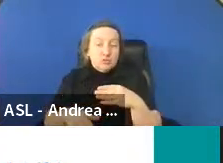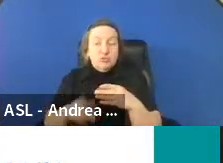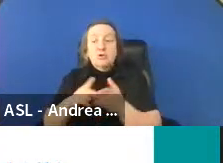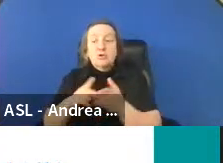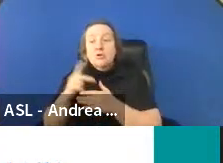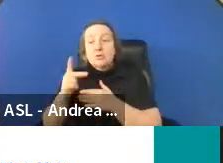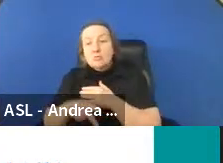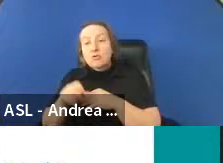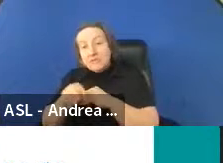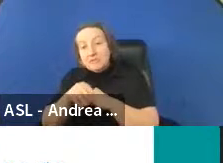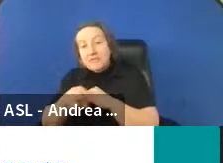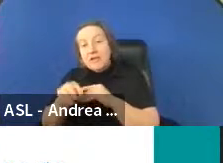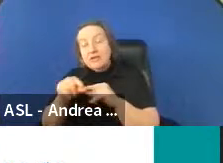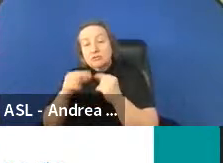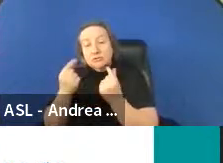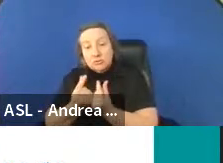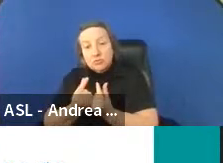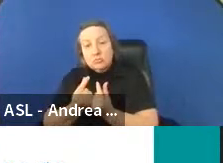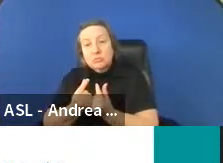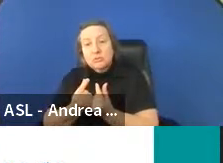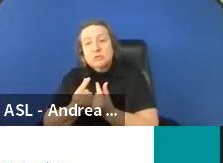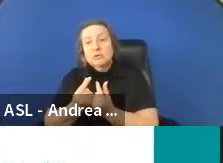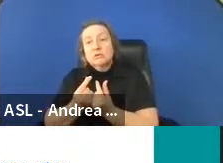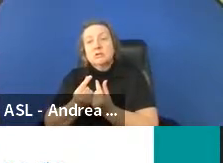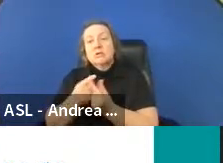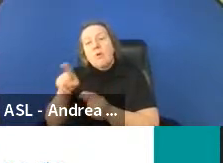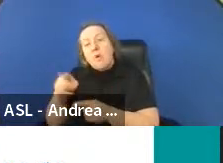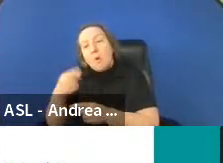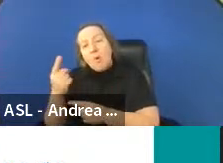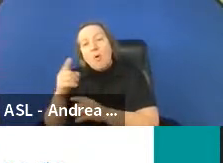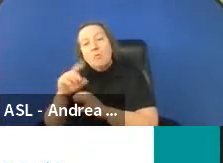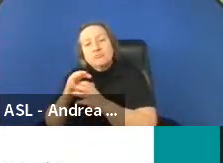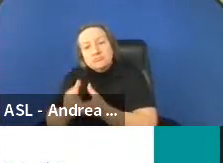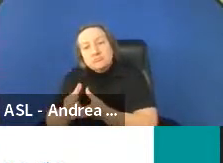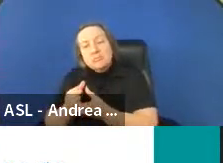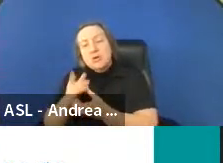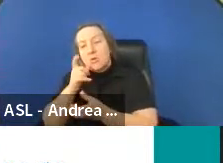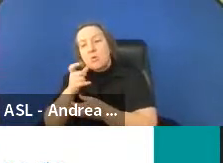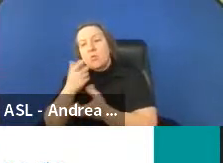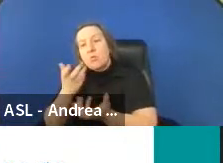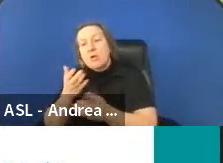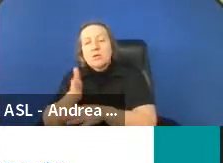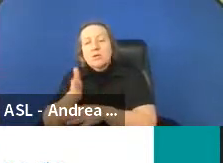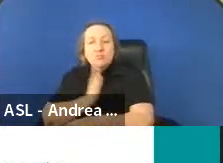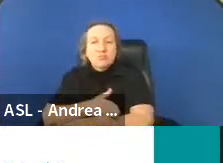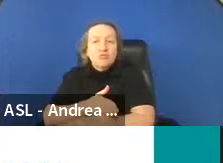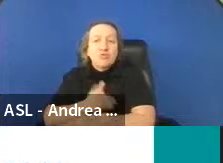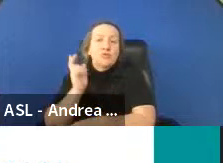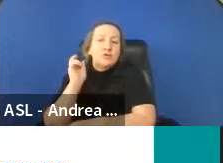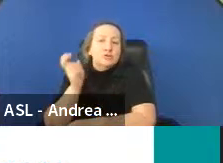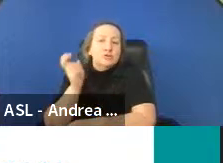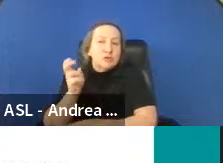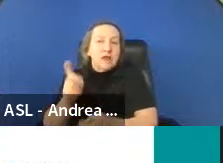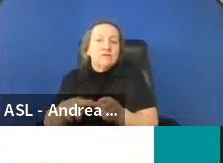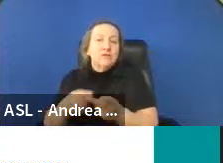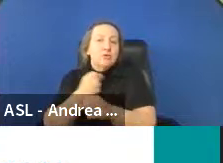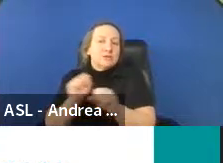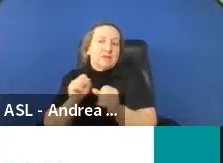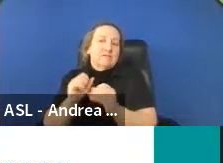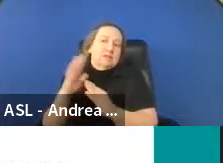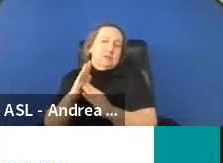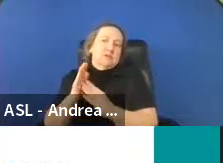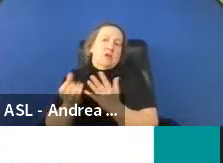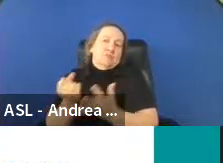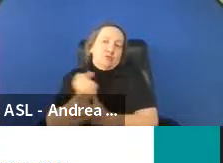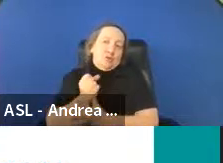advisory groups were the only demographic that placed improving traveler safety as their top priority.